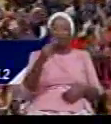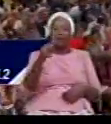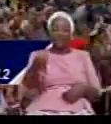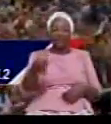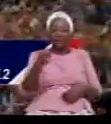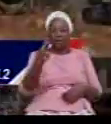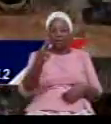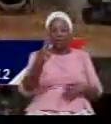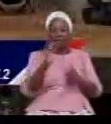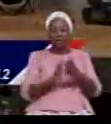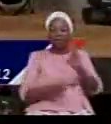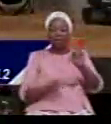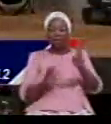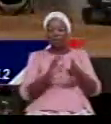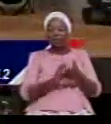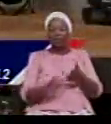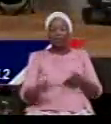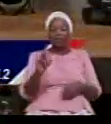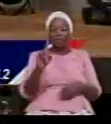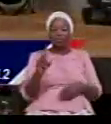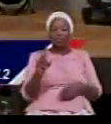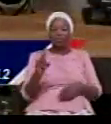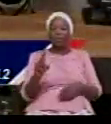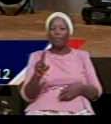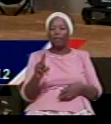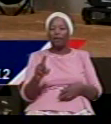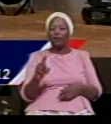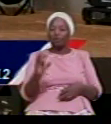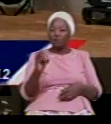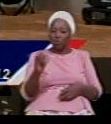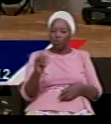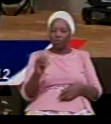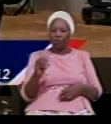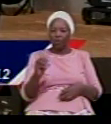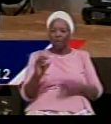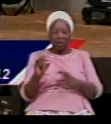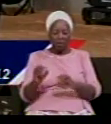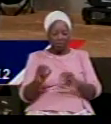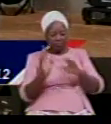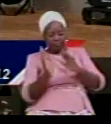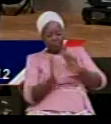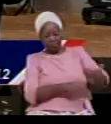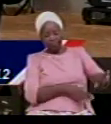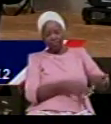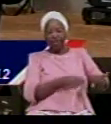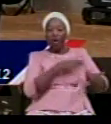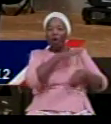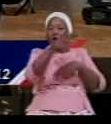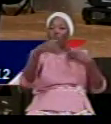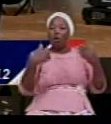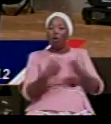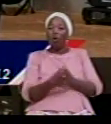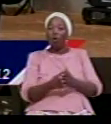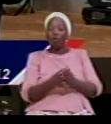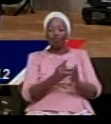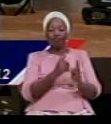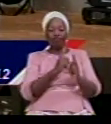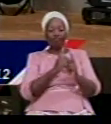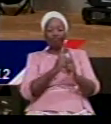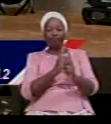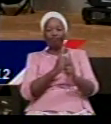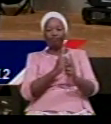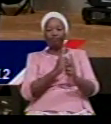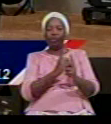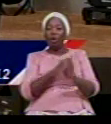1. 1 Peter chapter 2, verse 1. Wherefore, laying aside all malice and